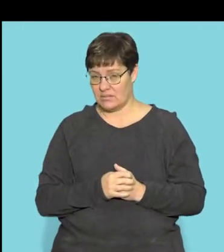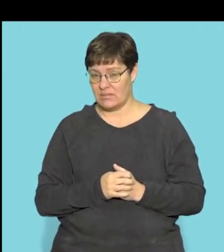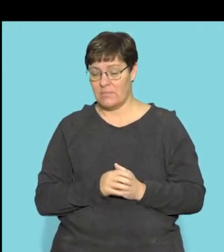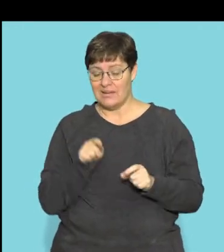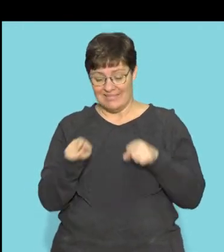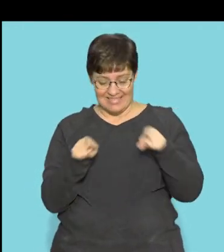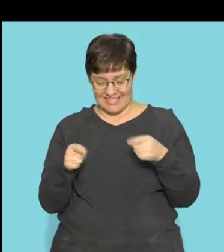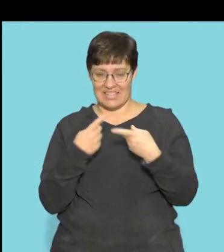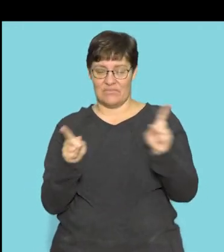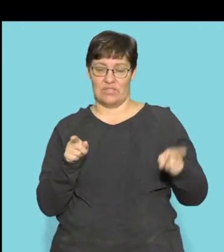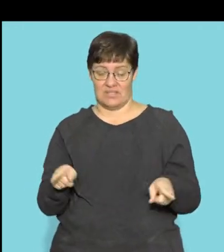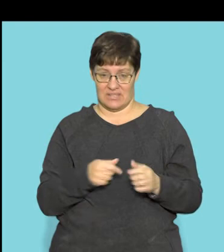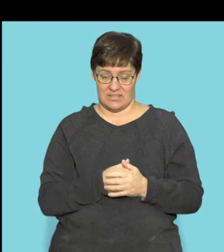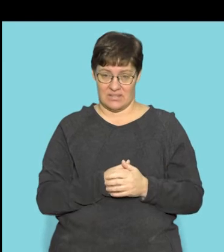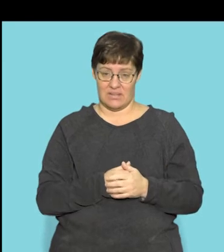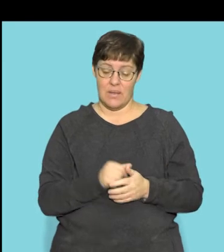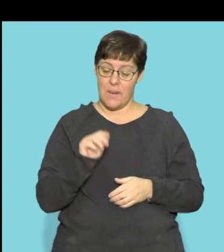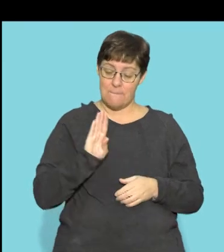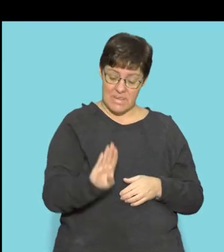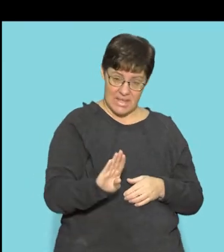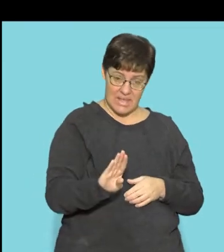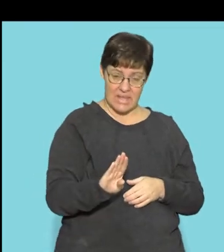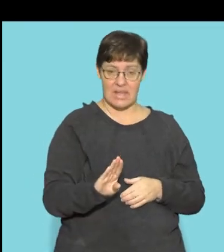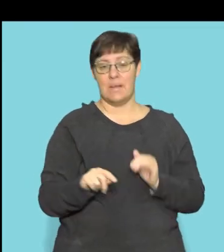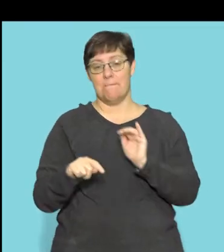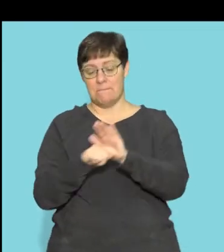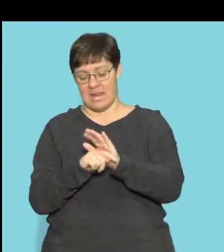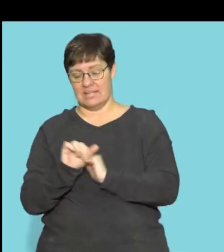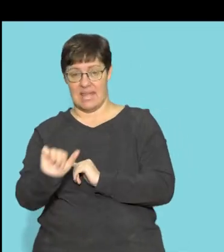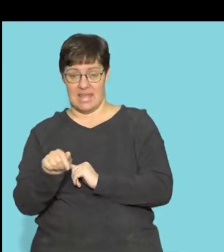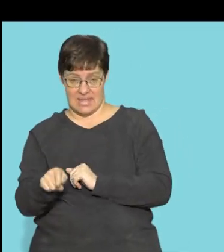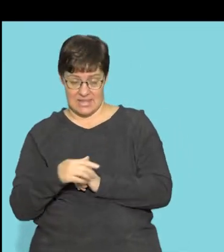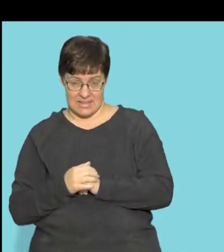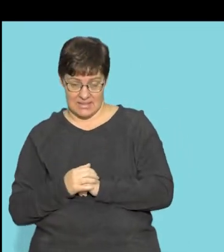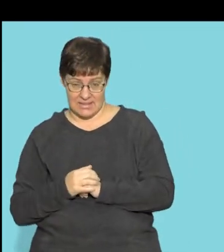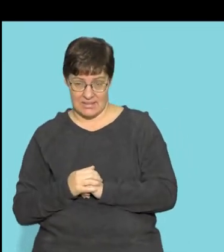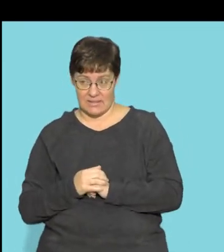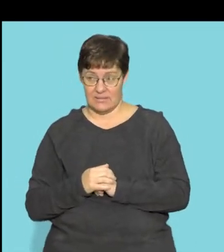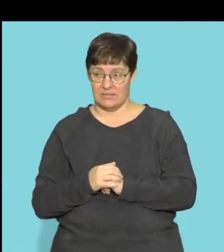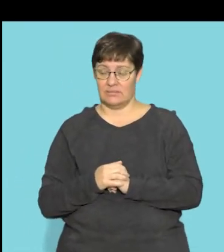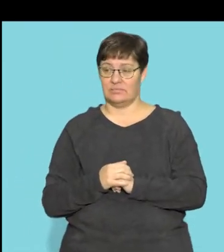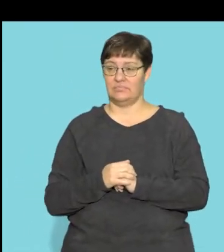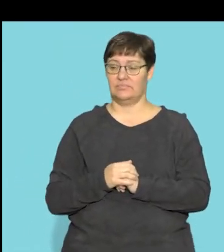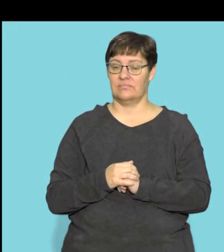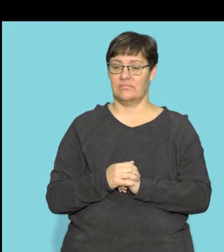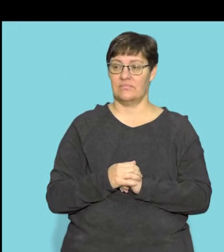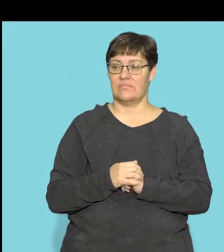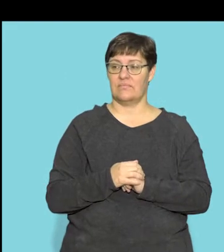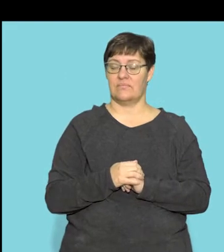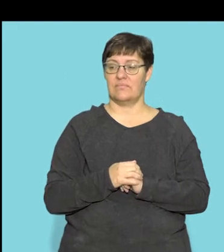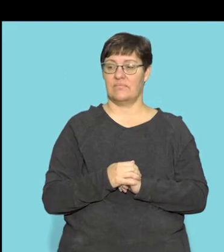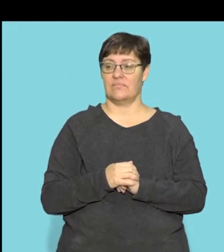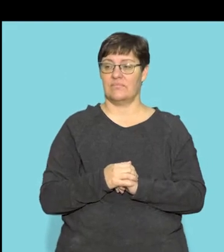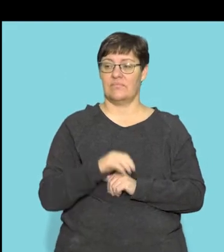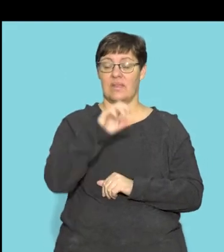fund will be the difference between the B and the A. So the new price, I will